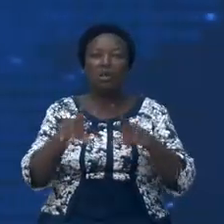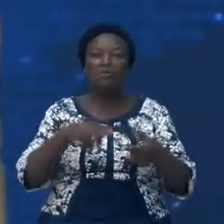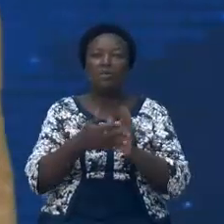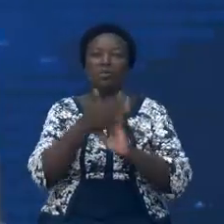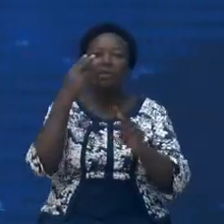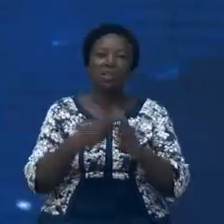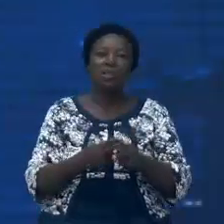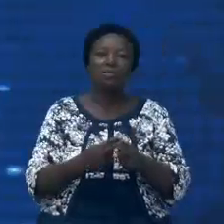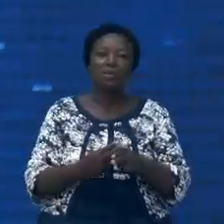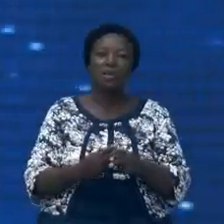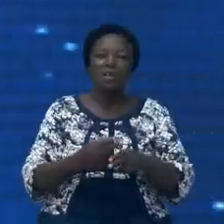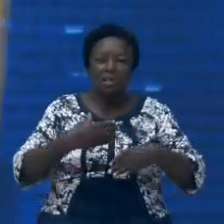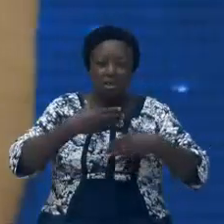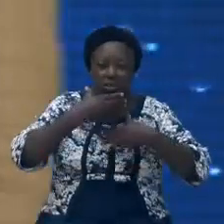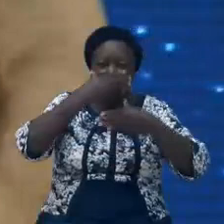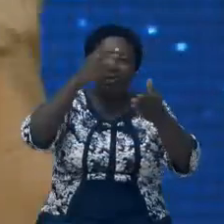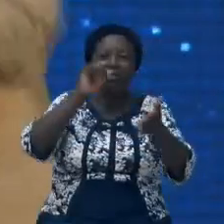will do in your life